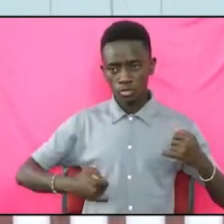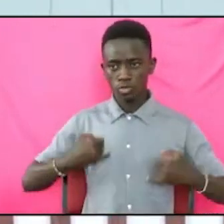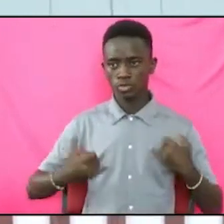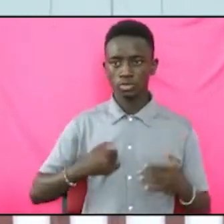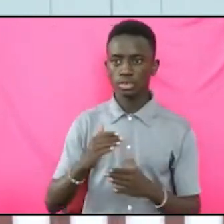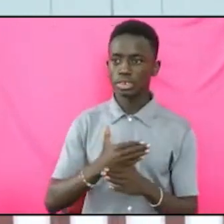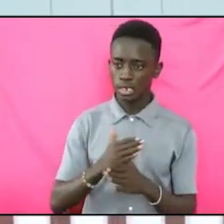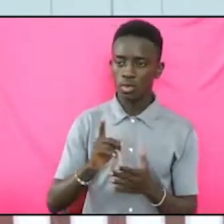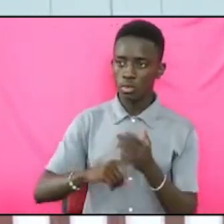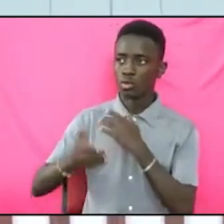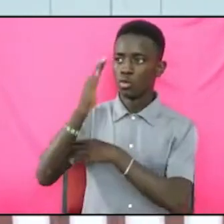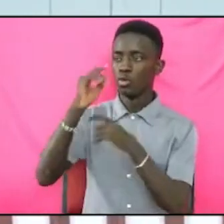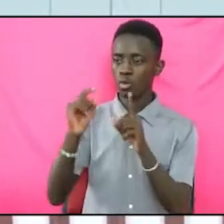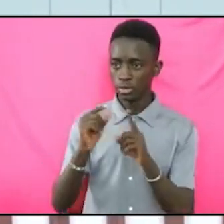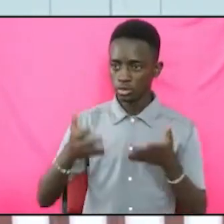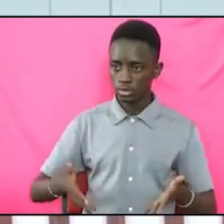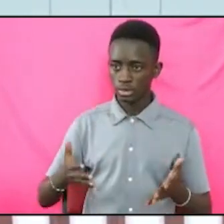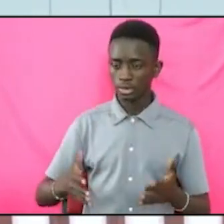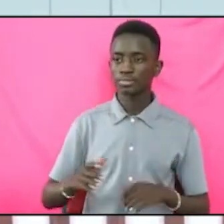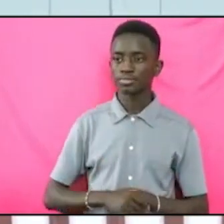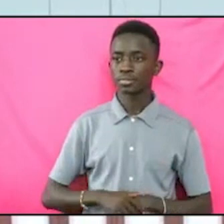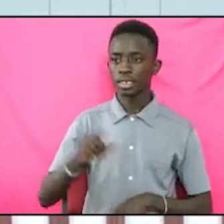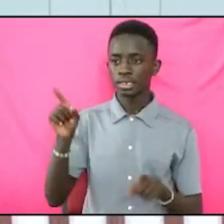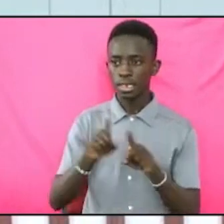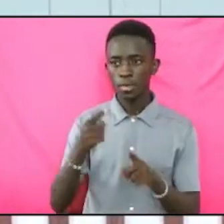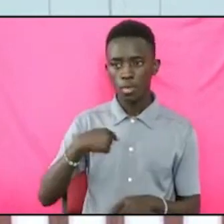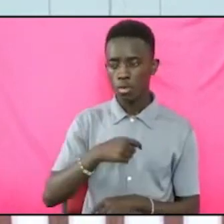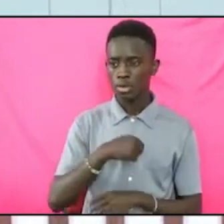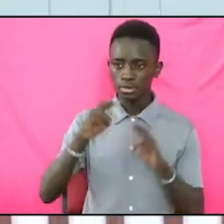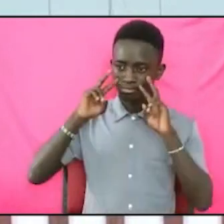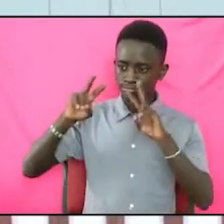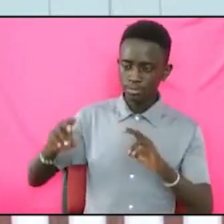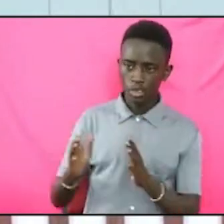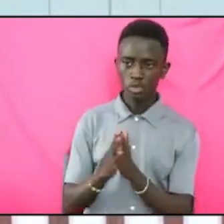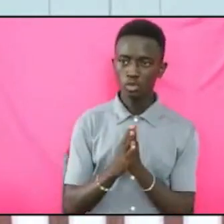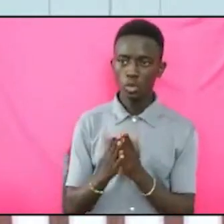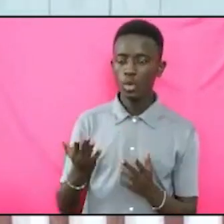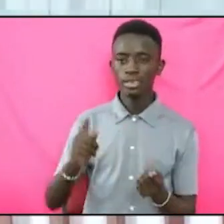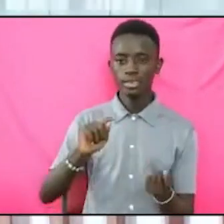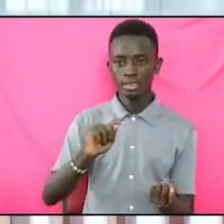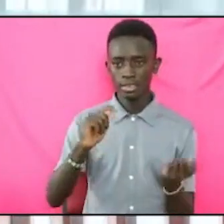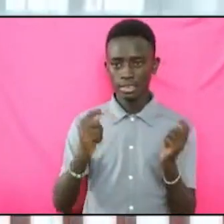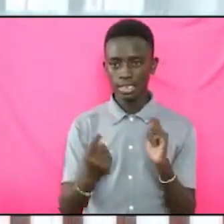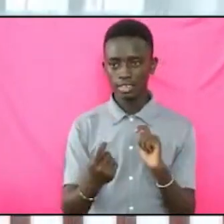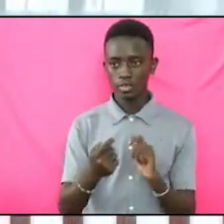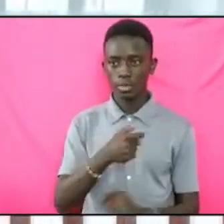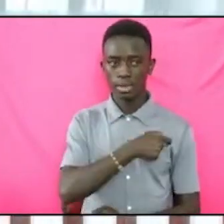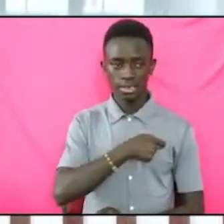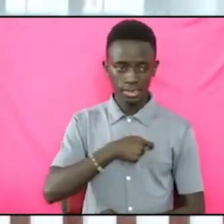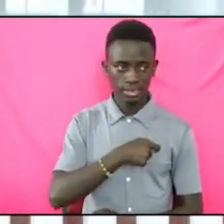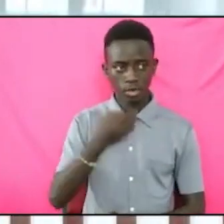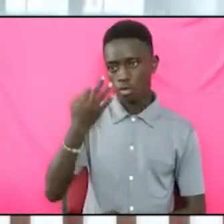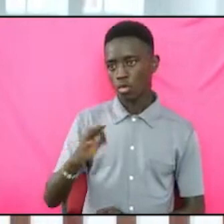reflection on the topic, agents of transformations, transformed agents of transformation. And that